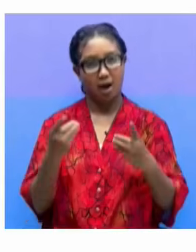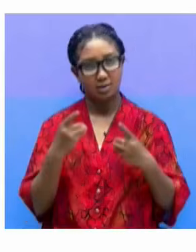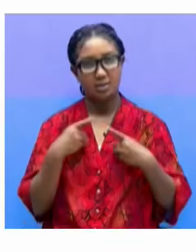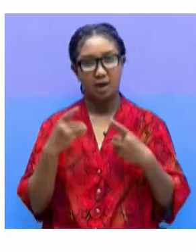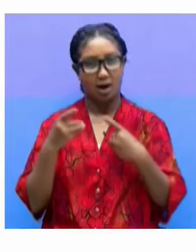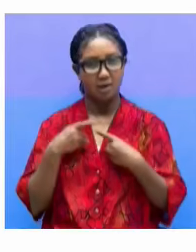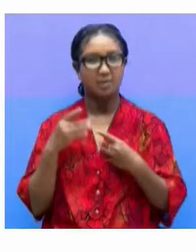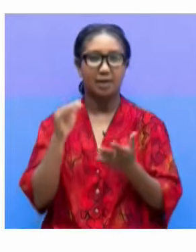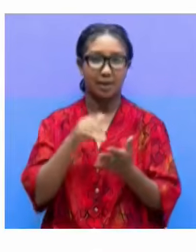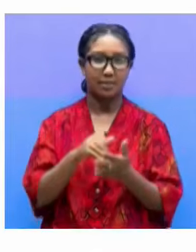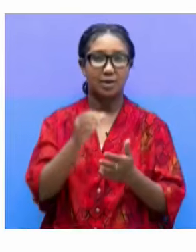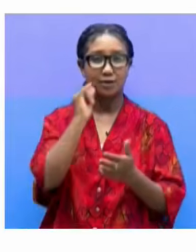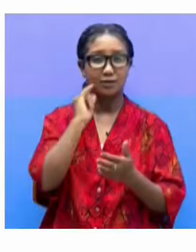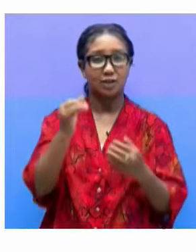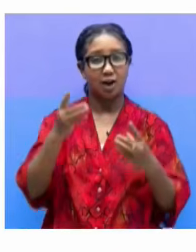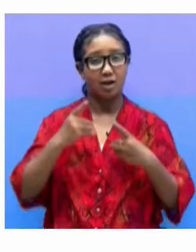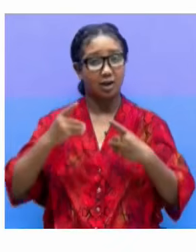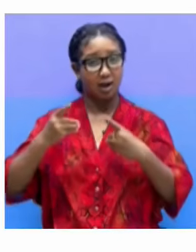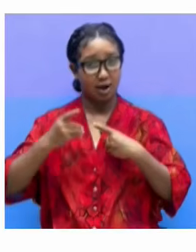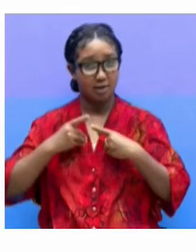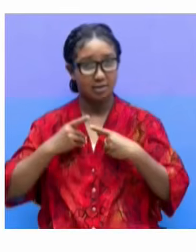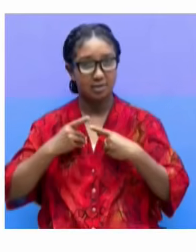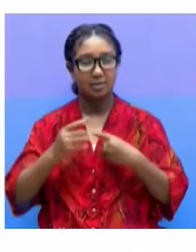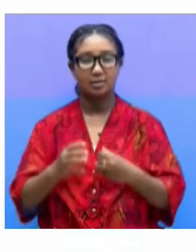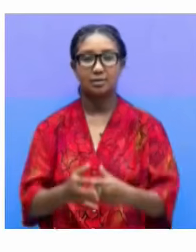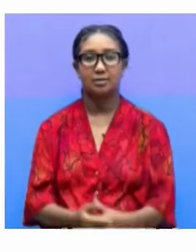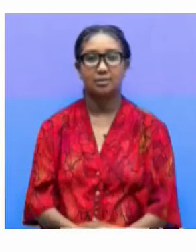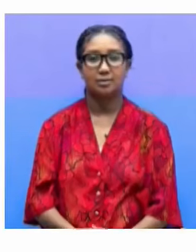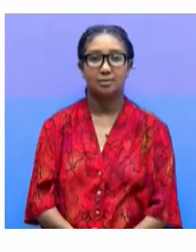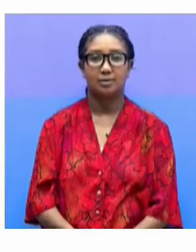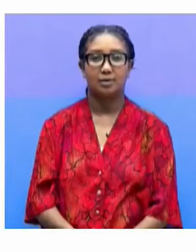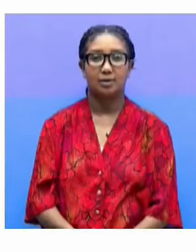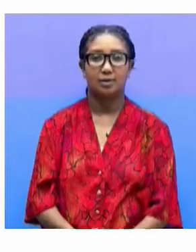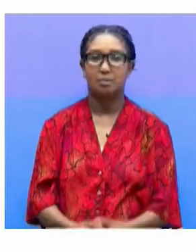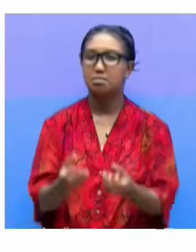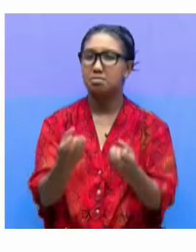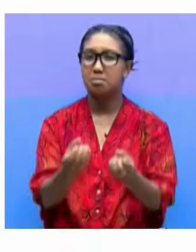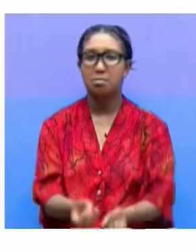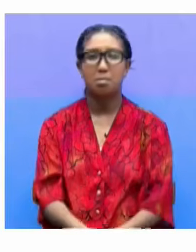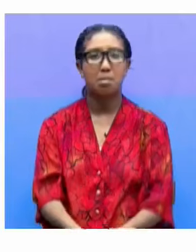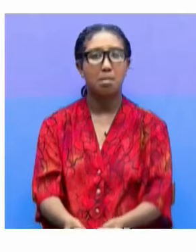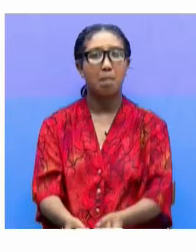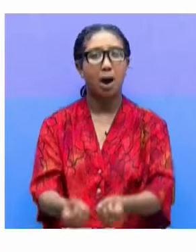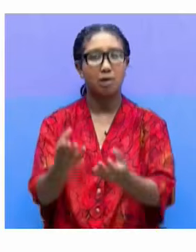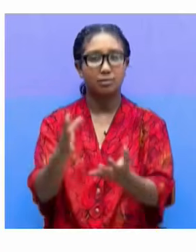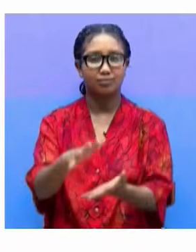again, if she had had much money,